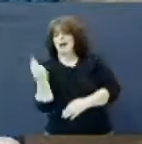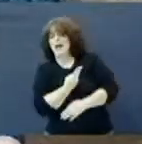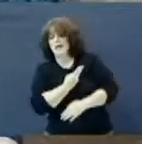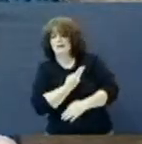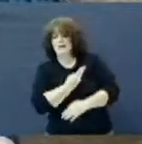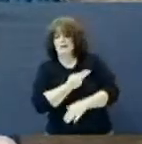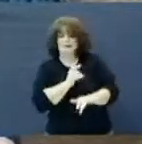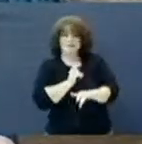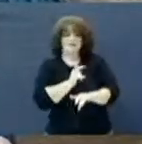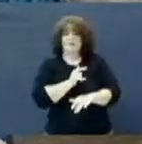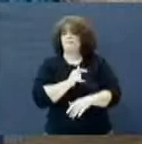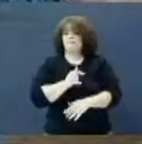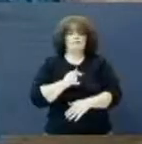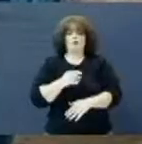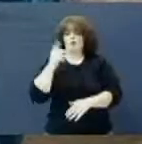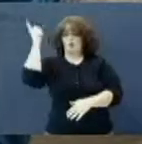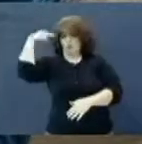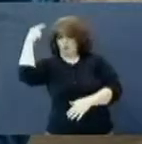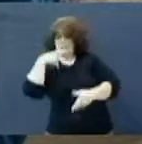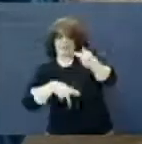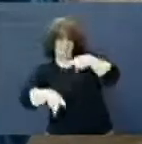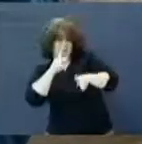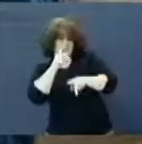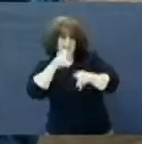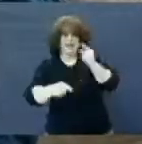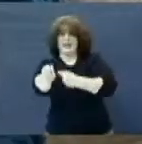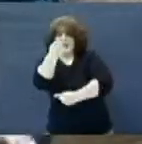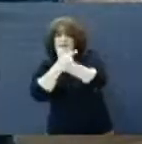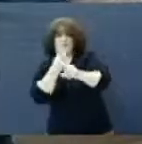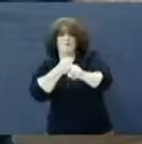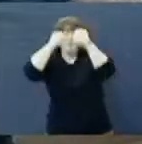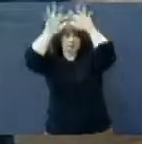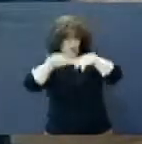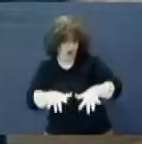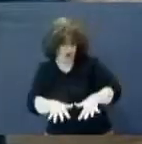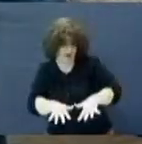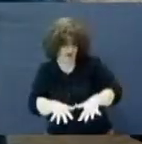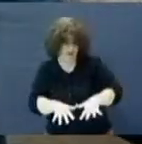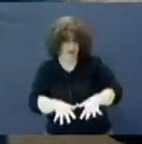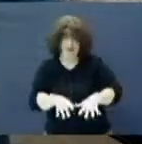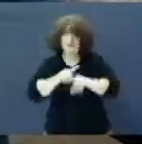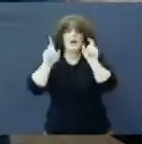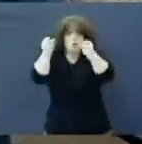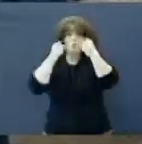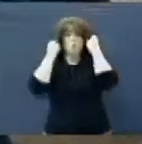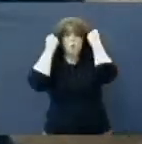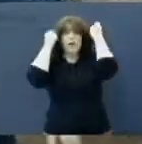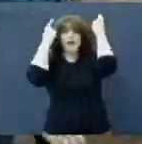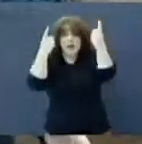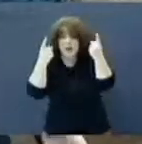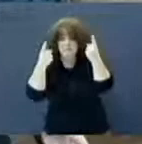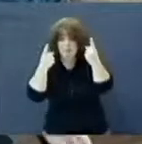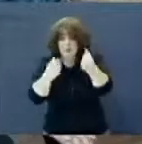enough sense to come in out of the rain. But somebody needs to wake up, because the majority of the people today are asleep.